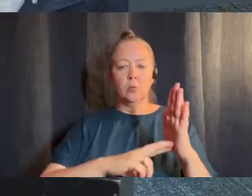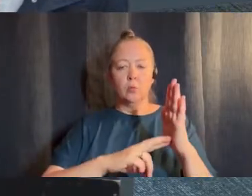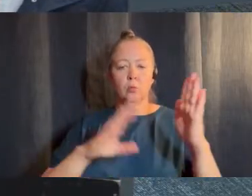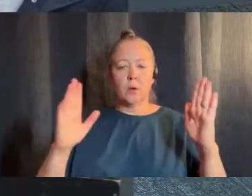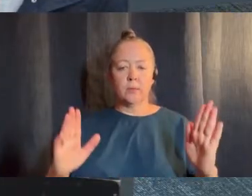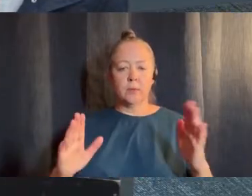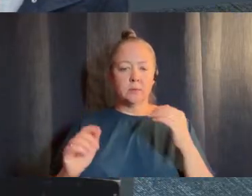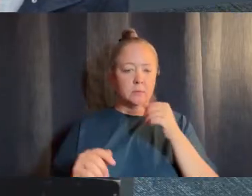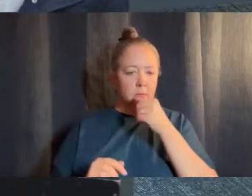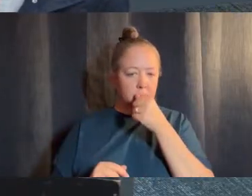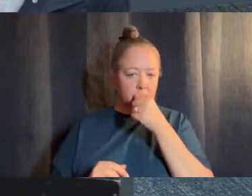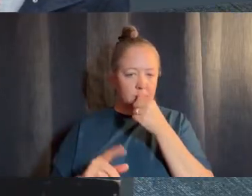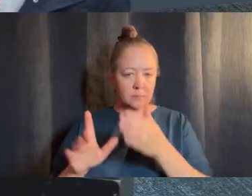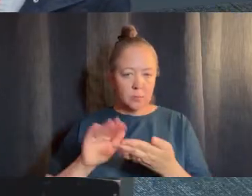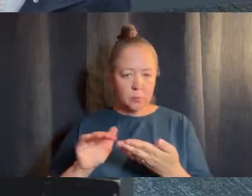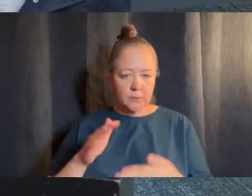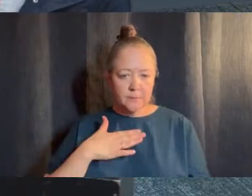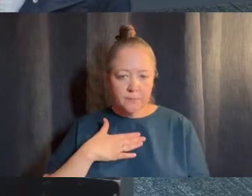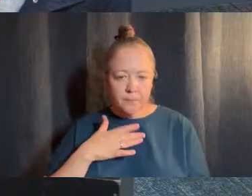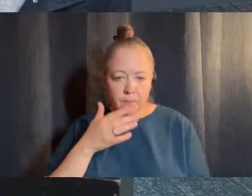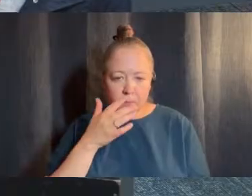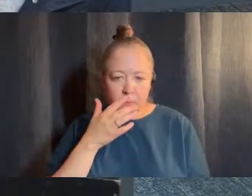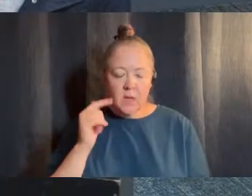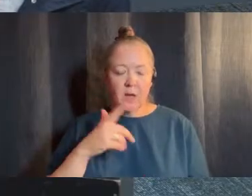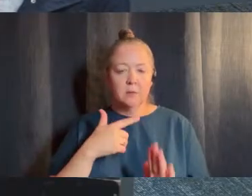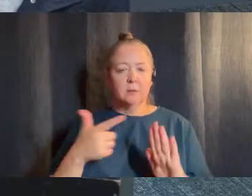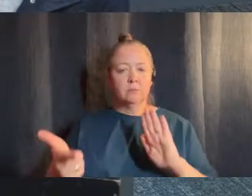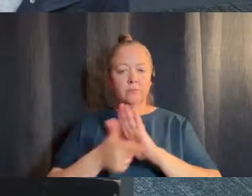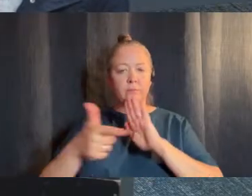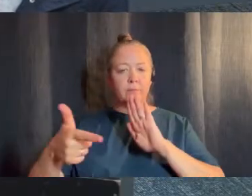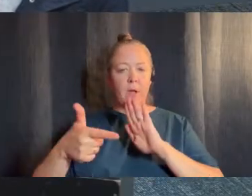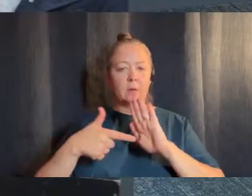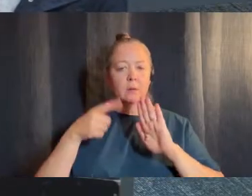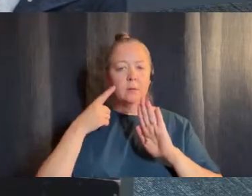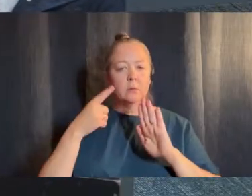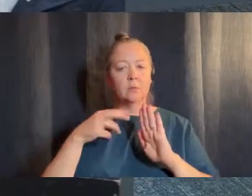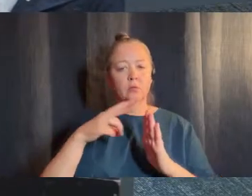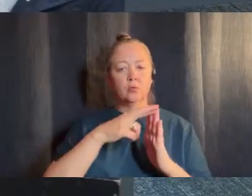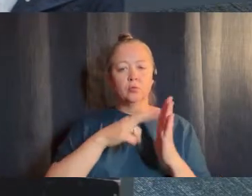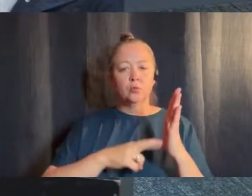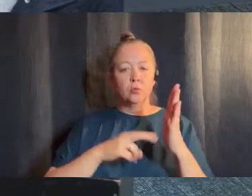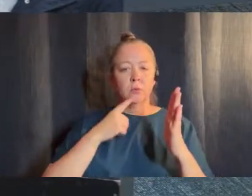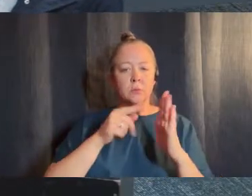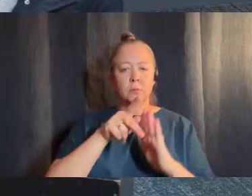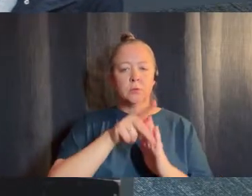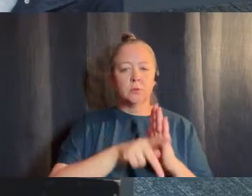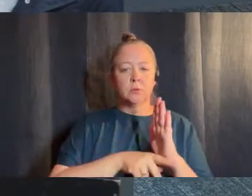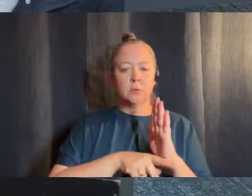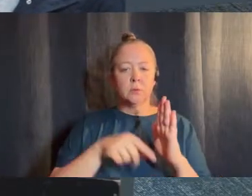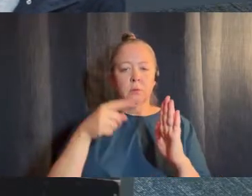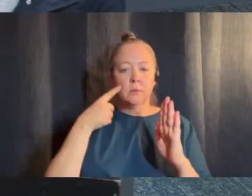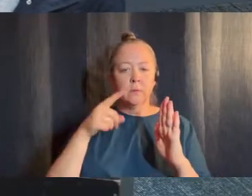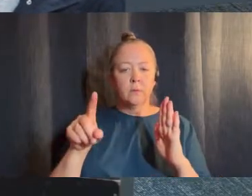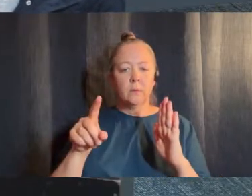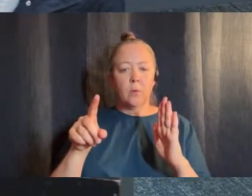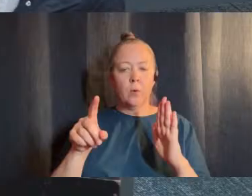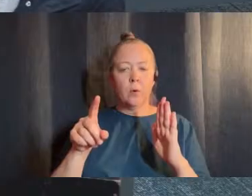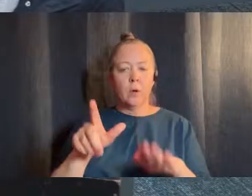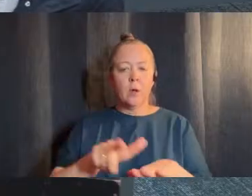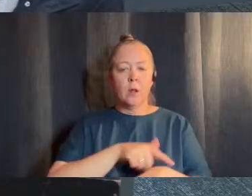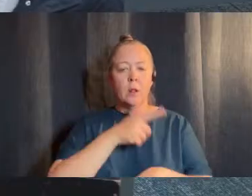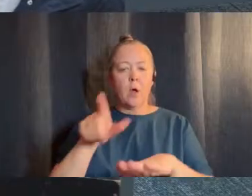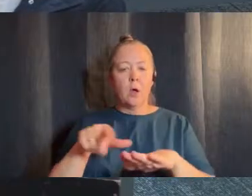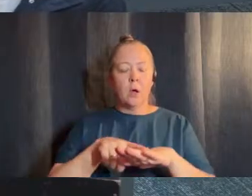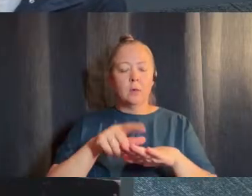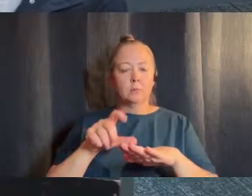pardon me, have violated the rules of procedure by ignoring longstanding precedent to view members' requests of excused absences